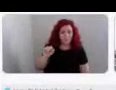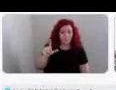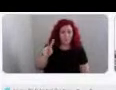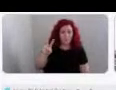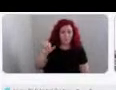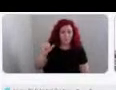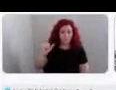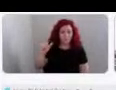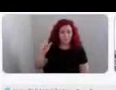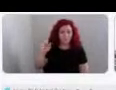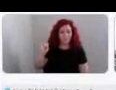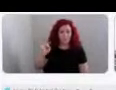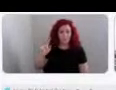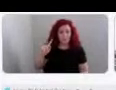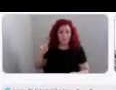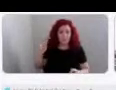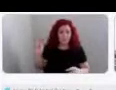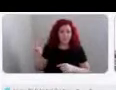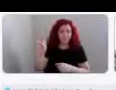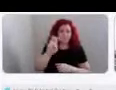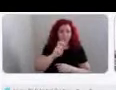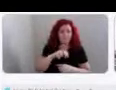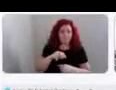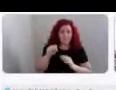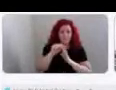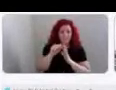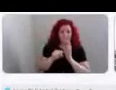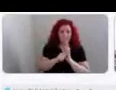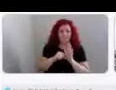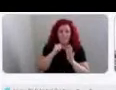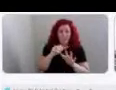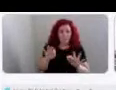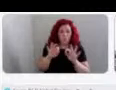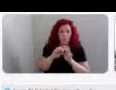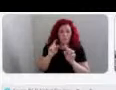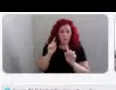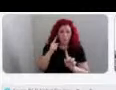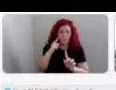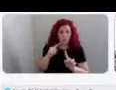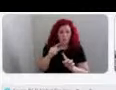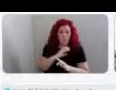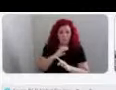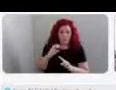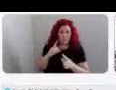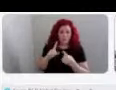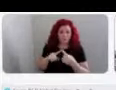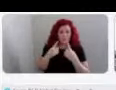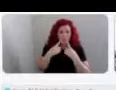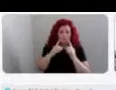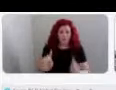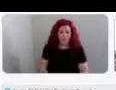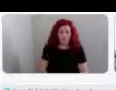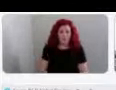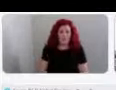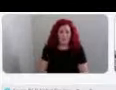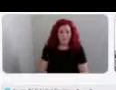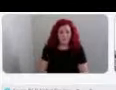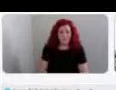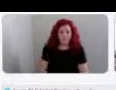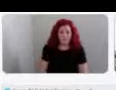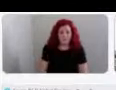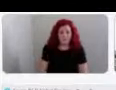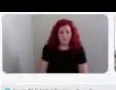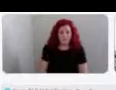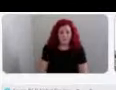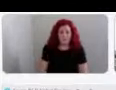barnstorming around the state not a worthy goal for the commission to to accomplish that the current maps